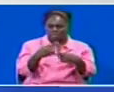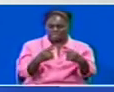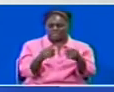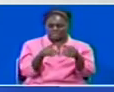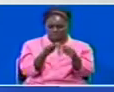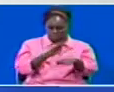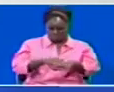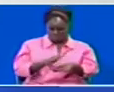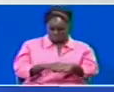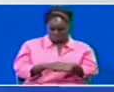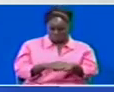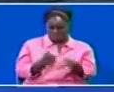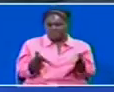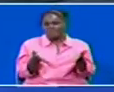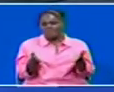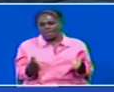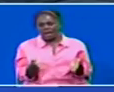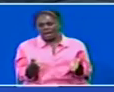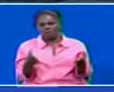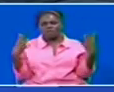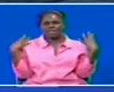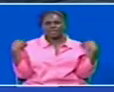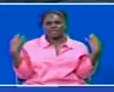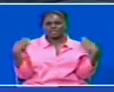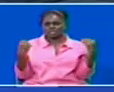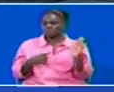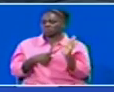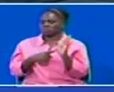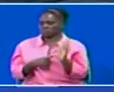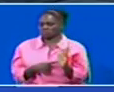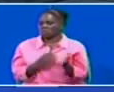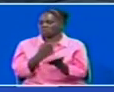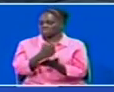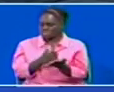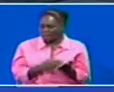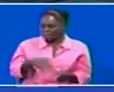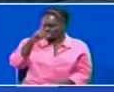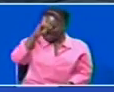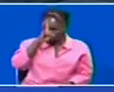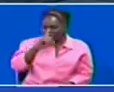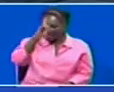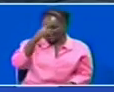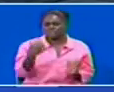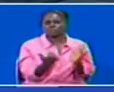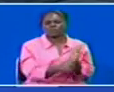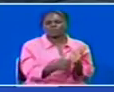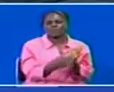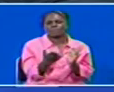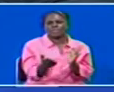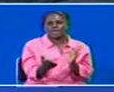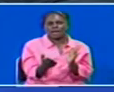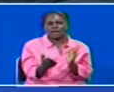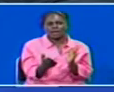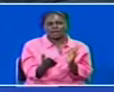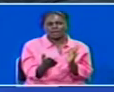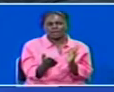integrity. Now, already the exercise is showing that there are some serious problems, okay? And